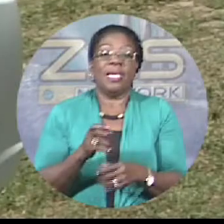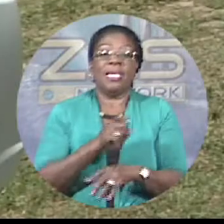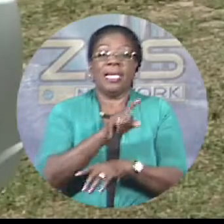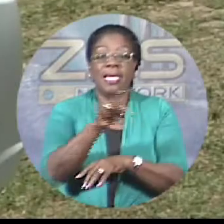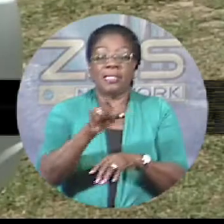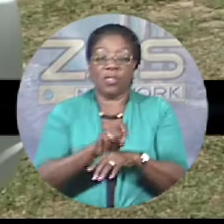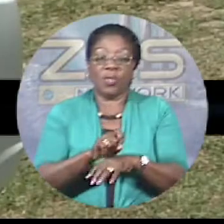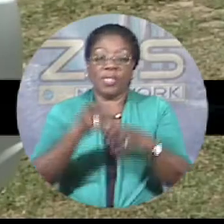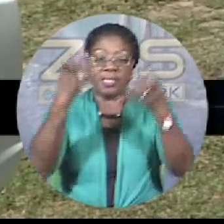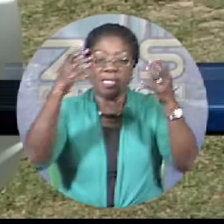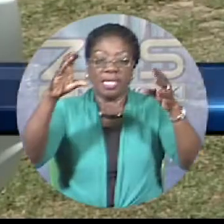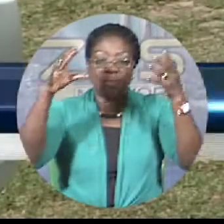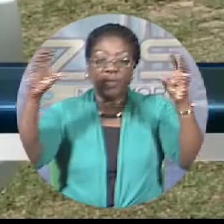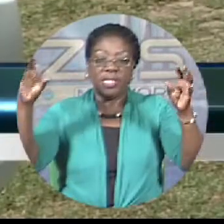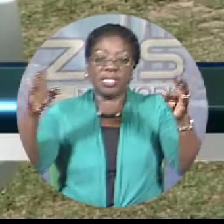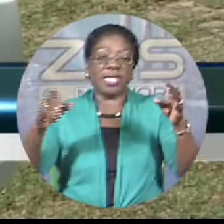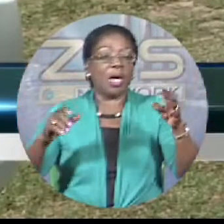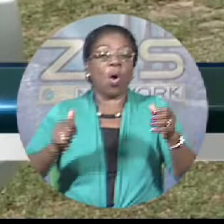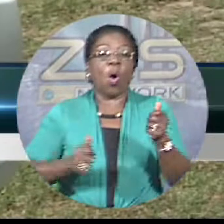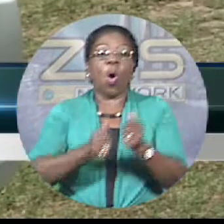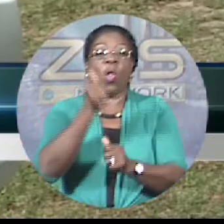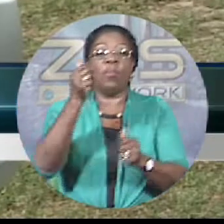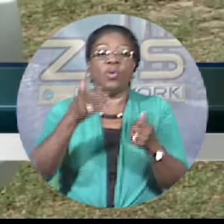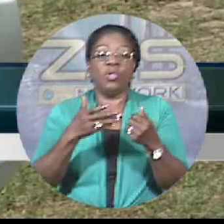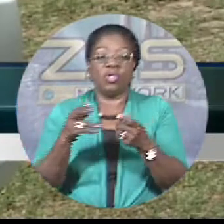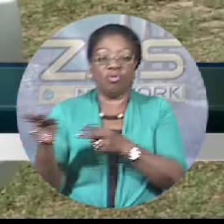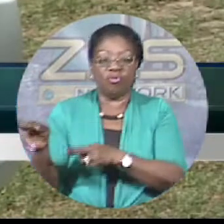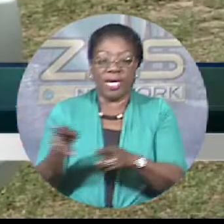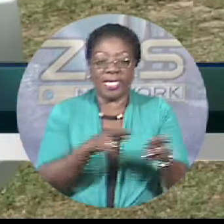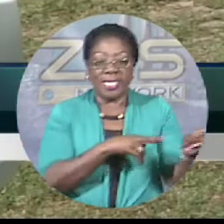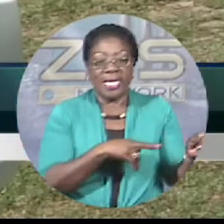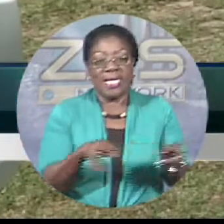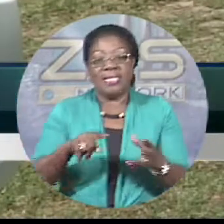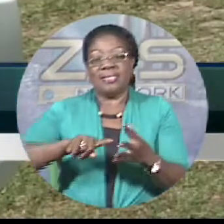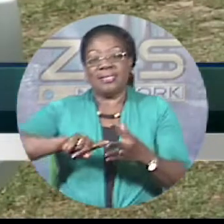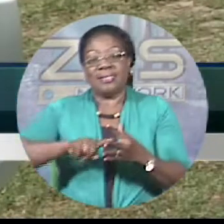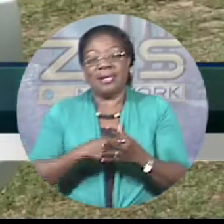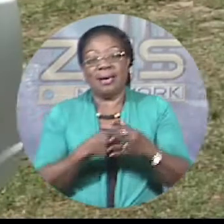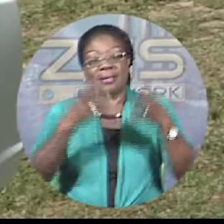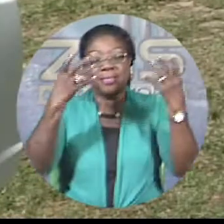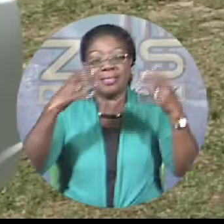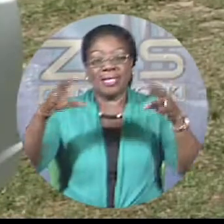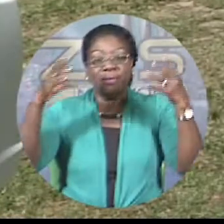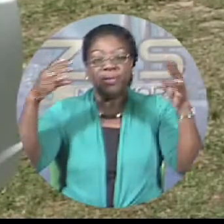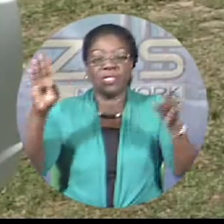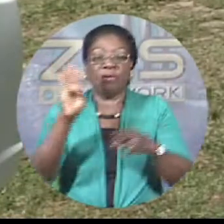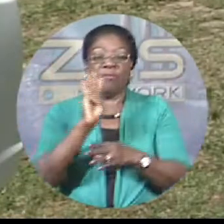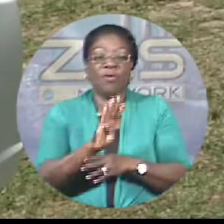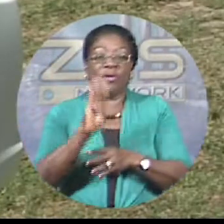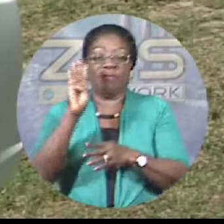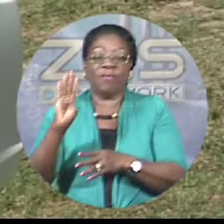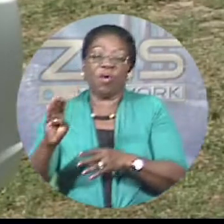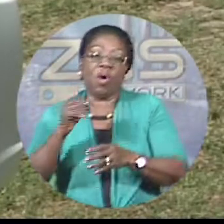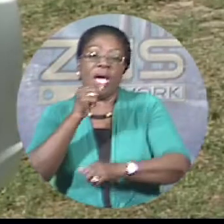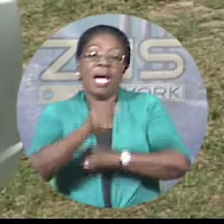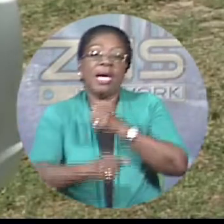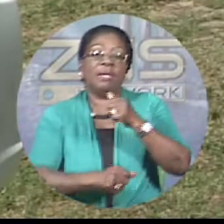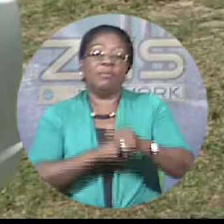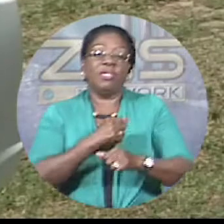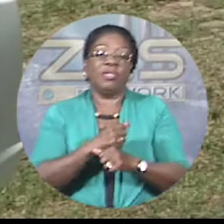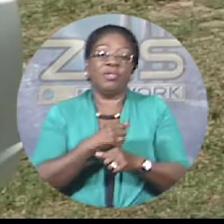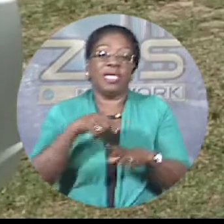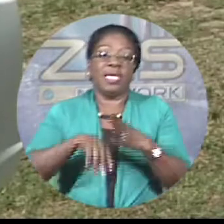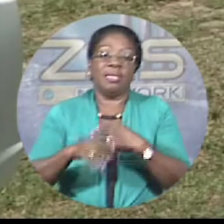Exuma, celebrations are almost ready to kick off here for the 44th anniversary of independence in the Bahamas. Here at Regatta